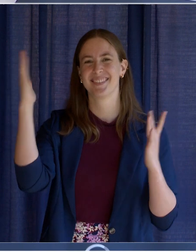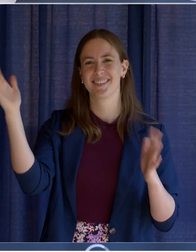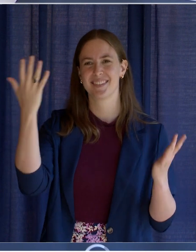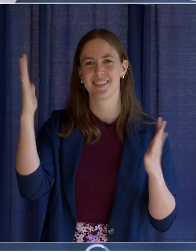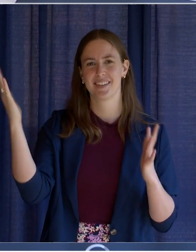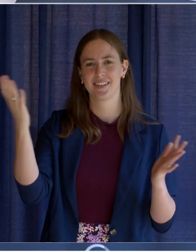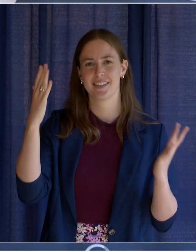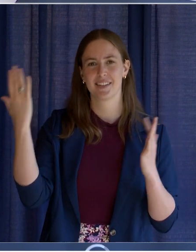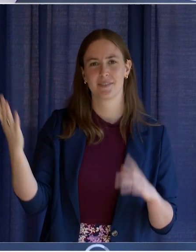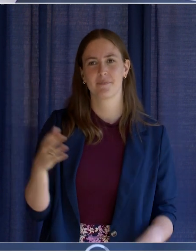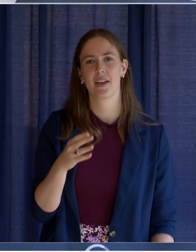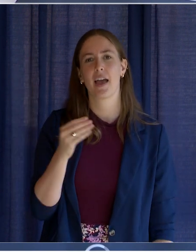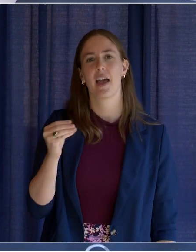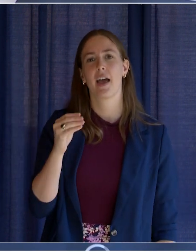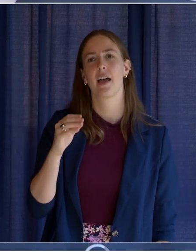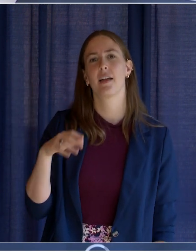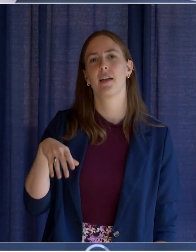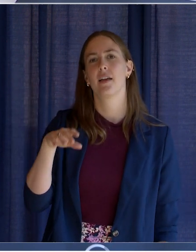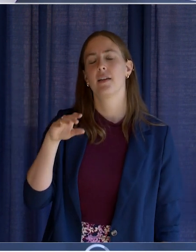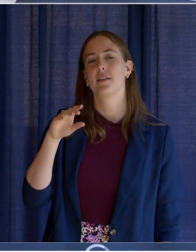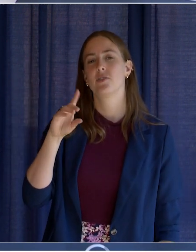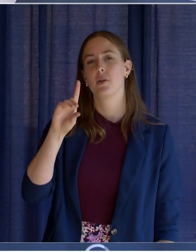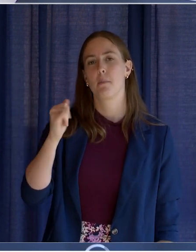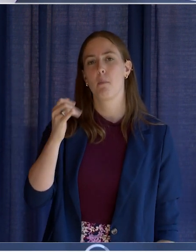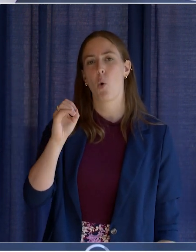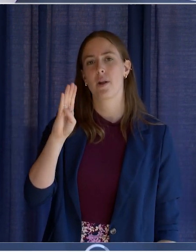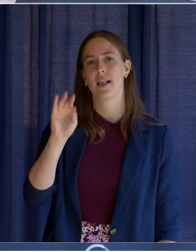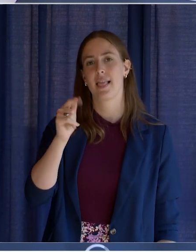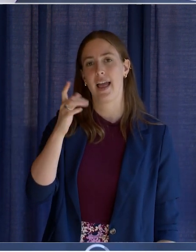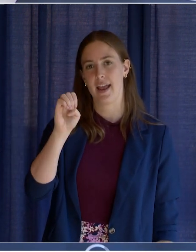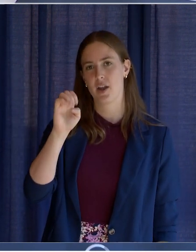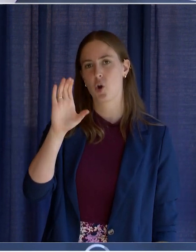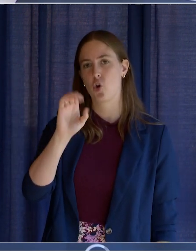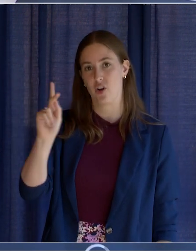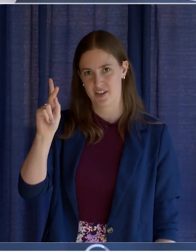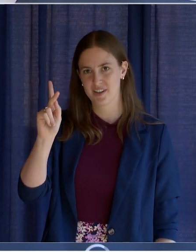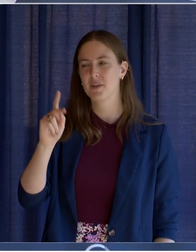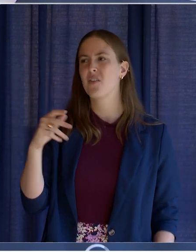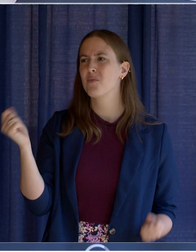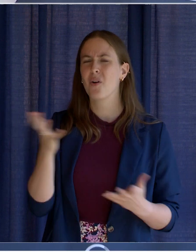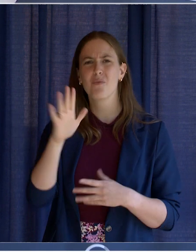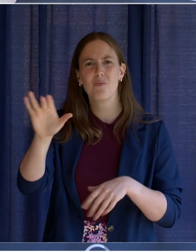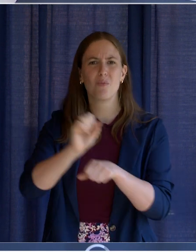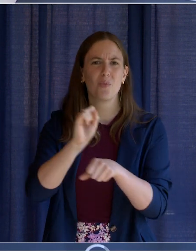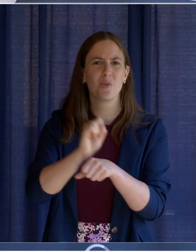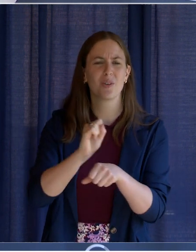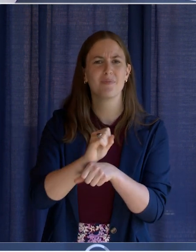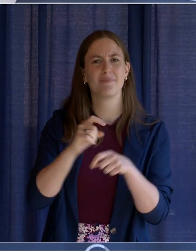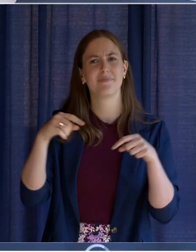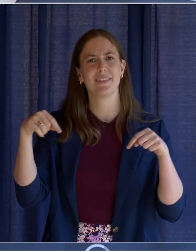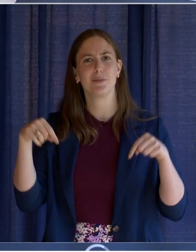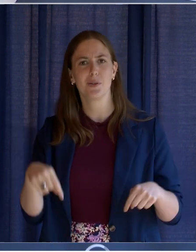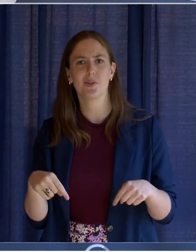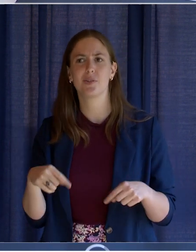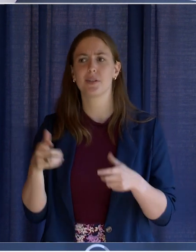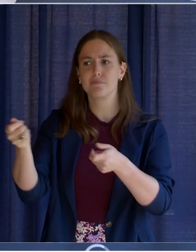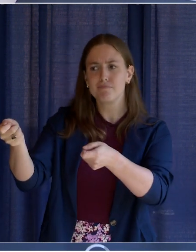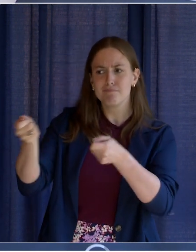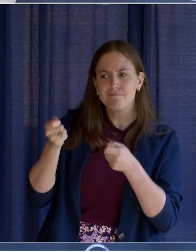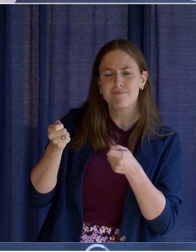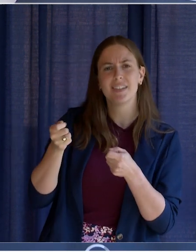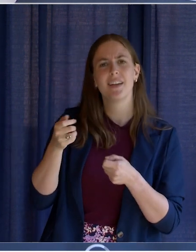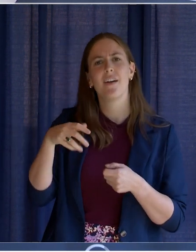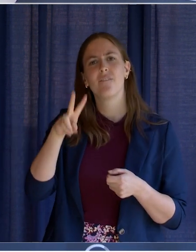And Sabongale Cook for all the work they did to encourage companies like Virtru to stay and, more importantly, expand in